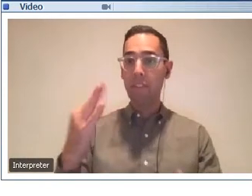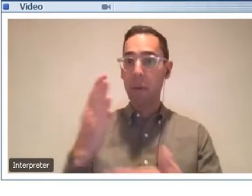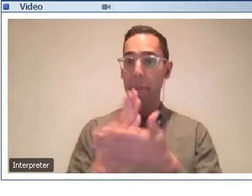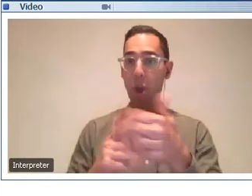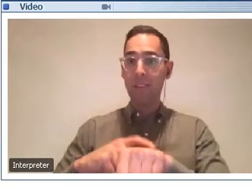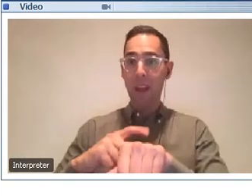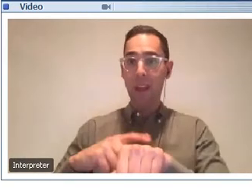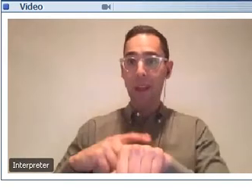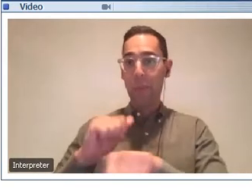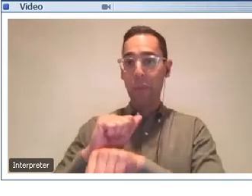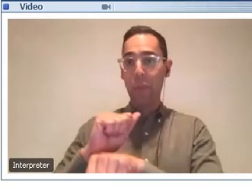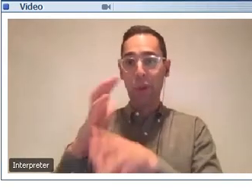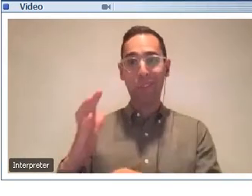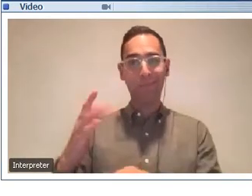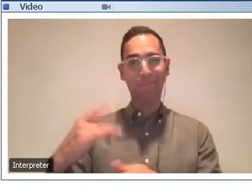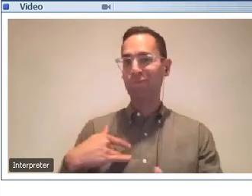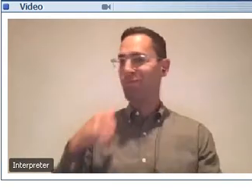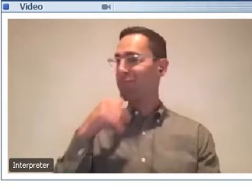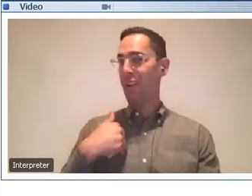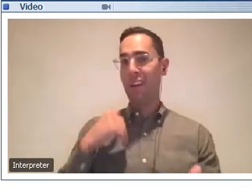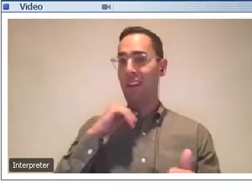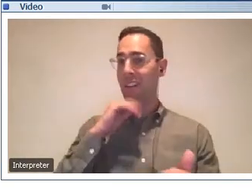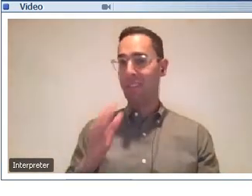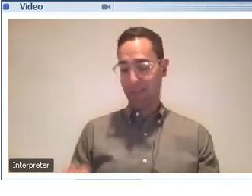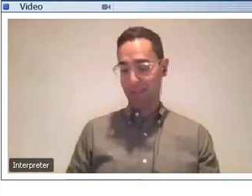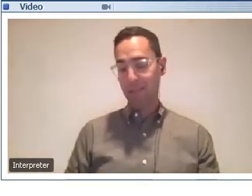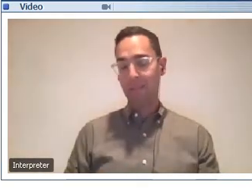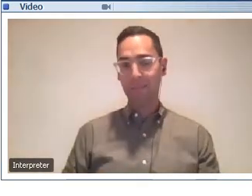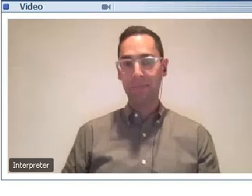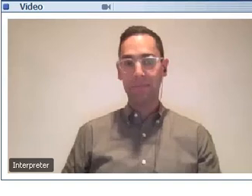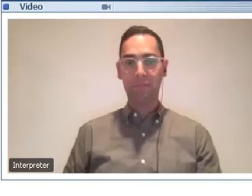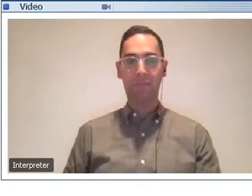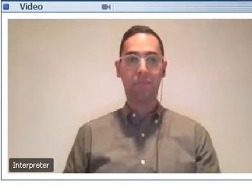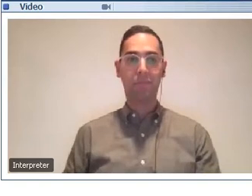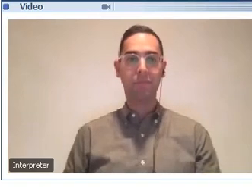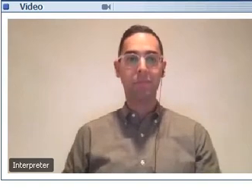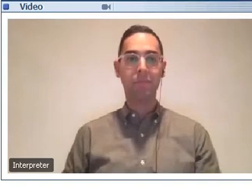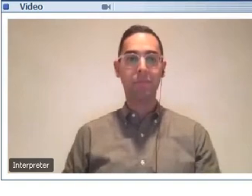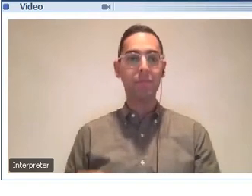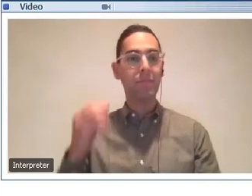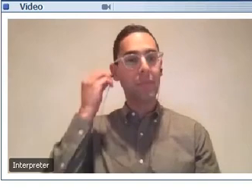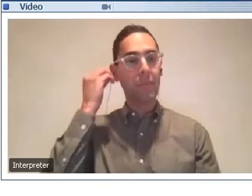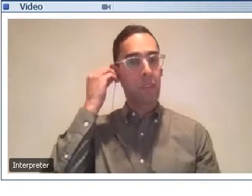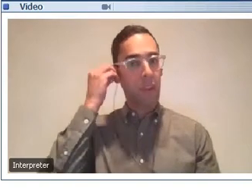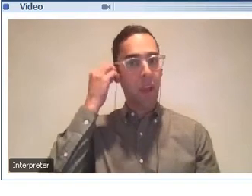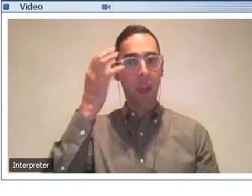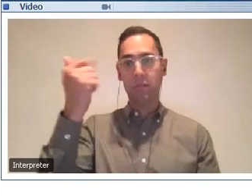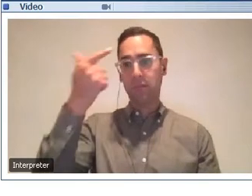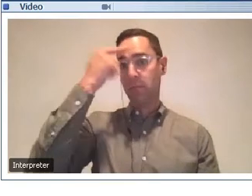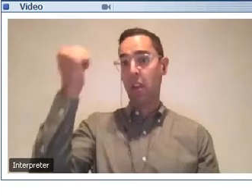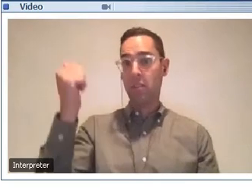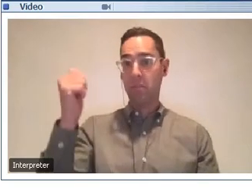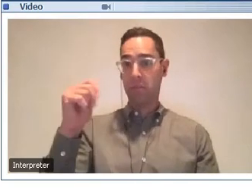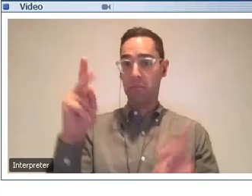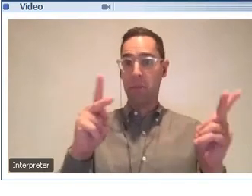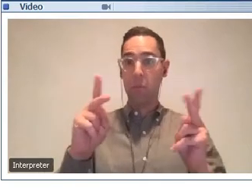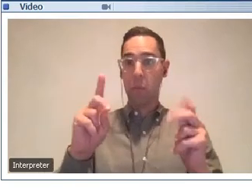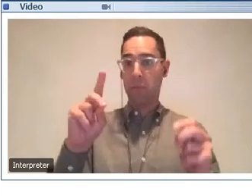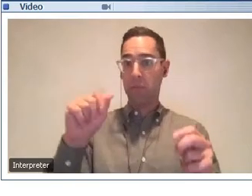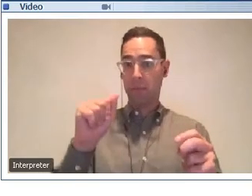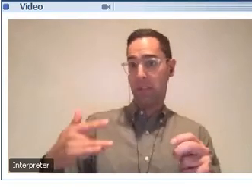are twice as likely as workers without disabilities to be part-time, this is